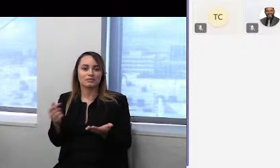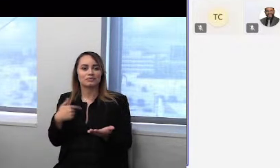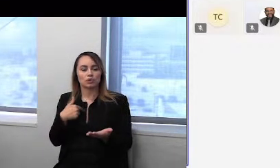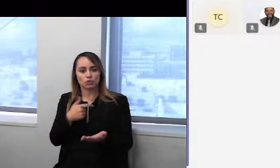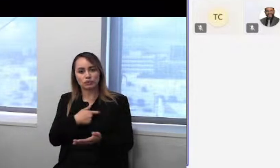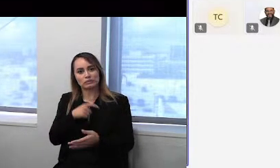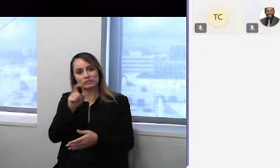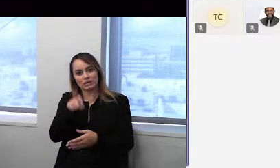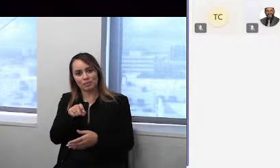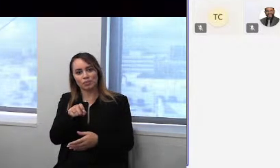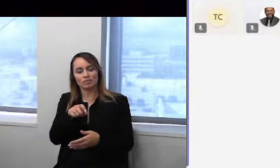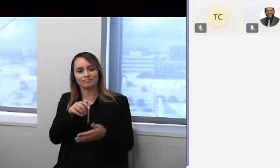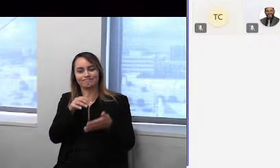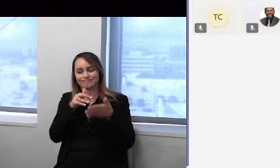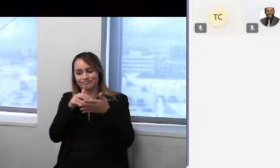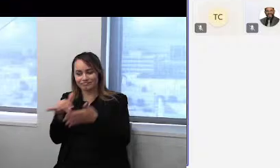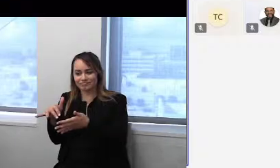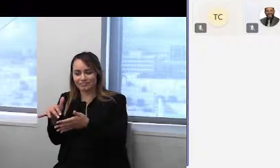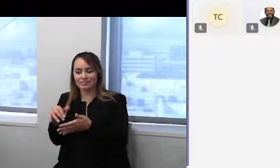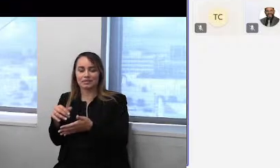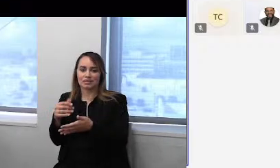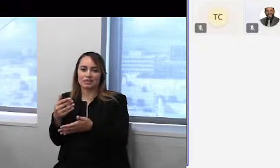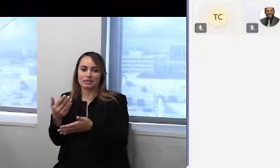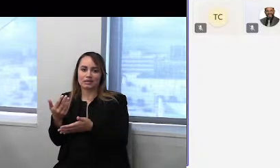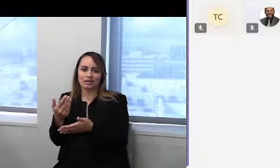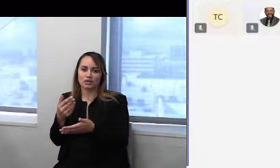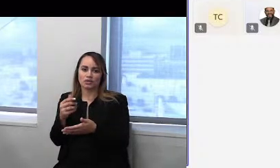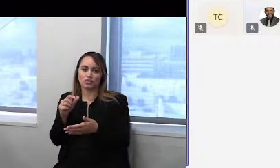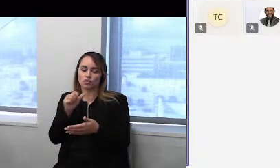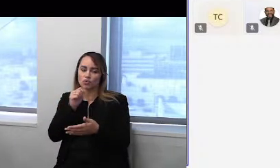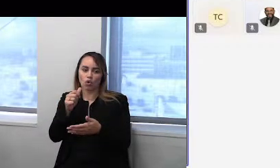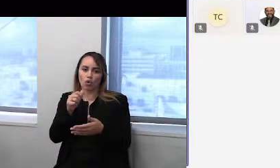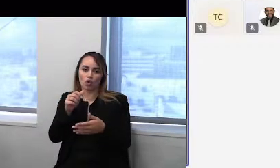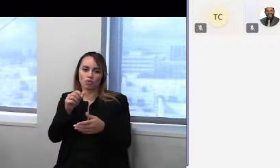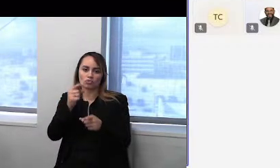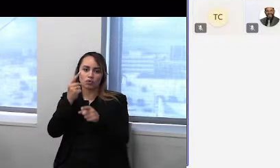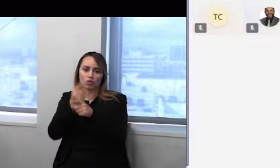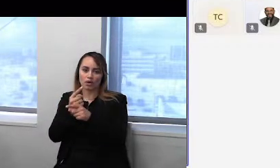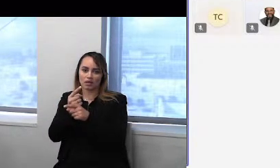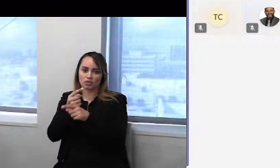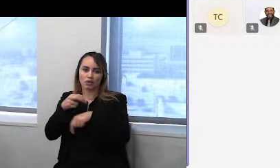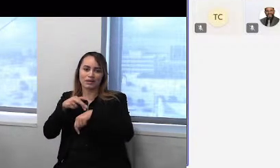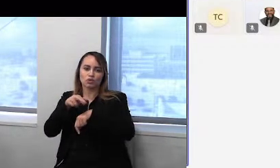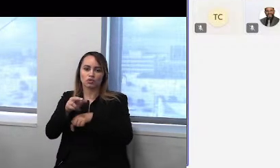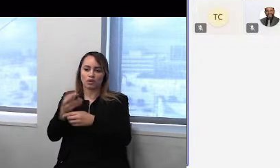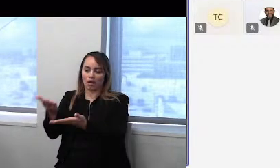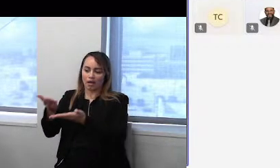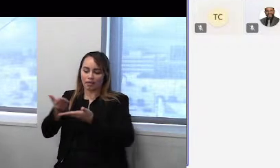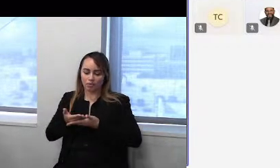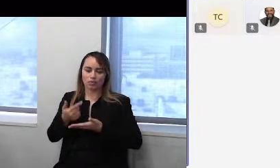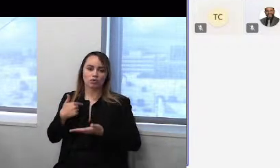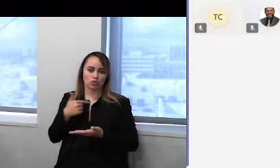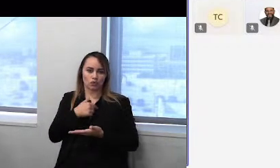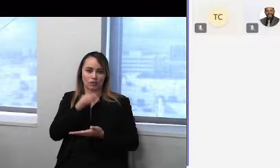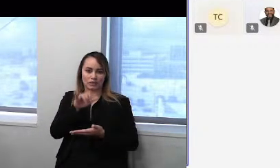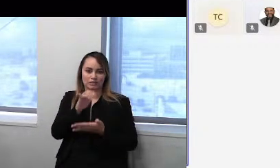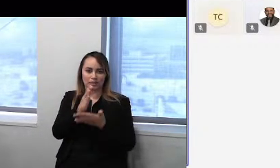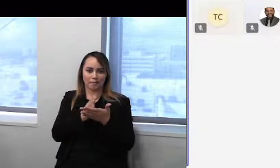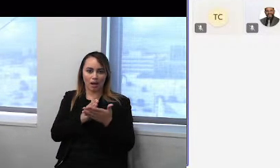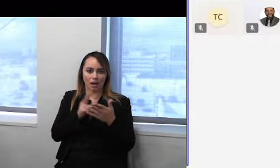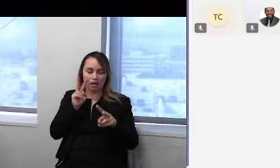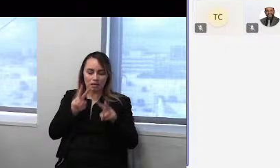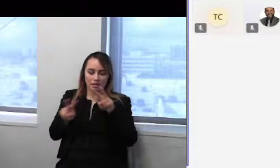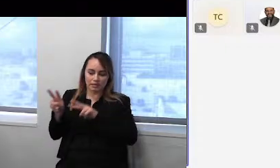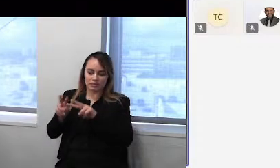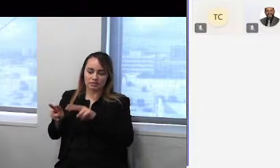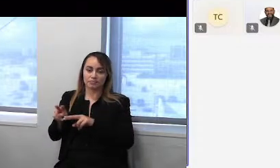not going to render the right output. Right? So we are in that phase. Once we have that level of detail and